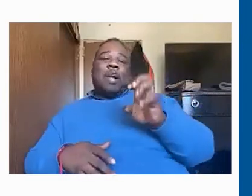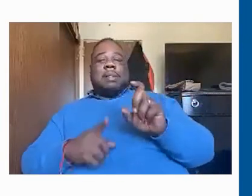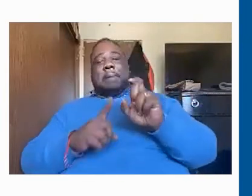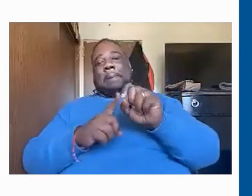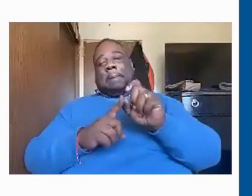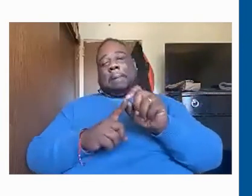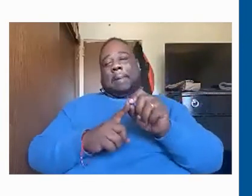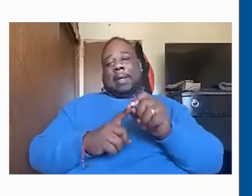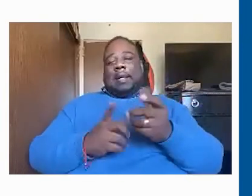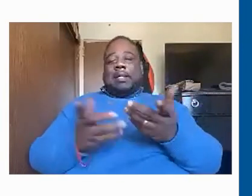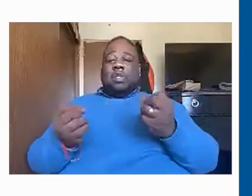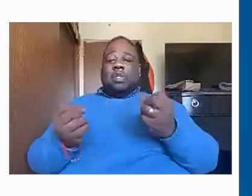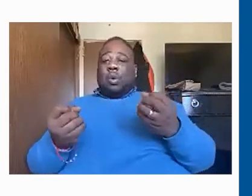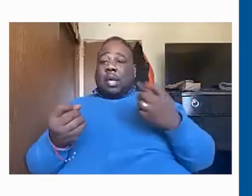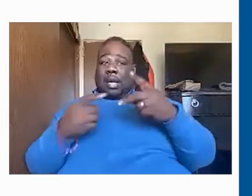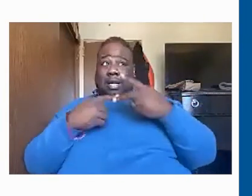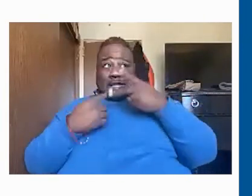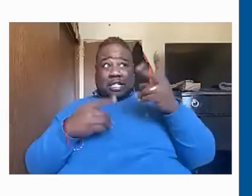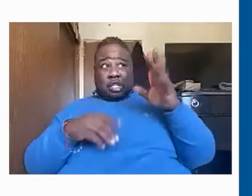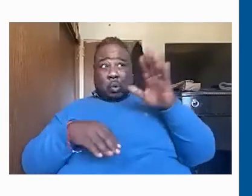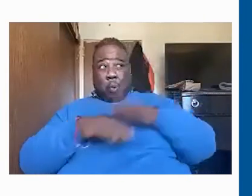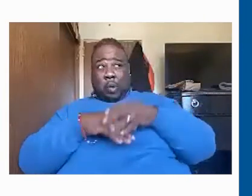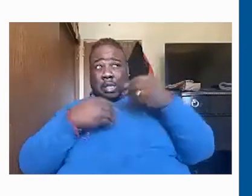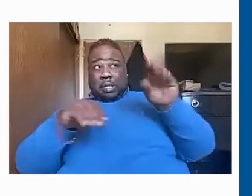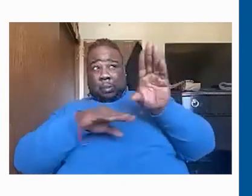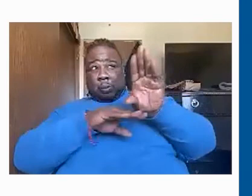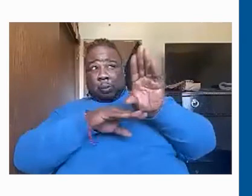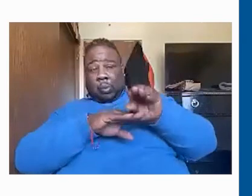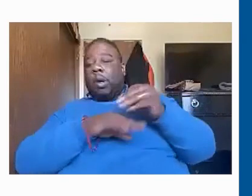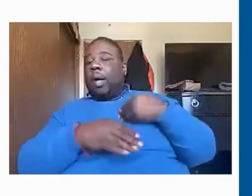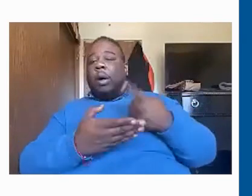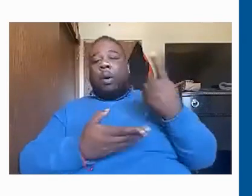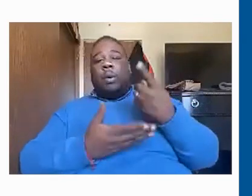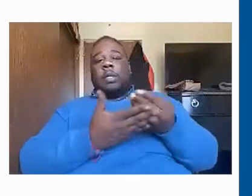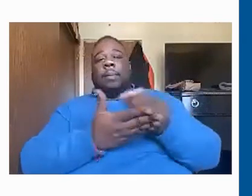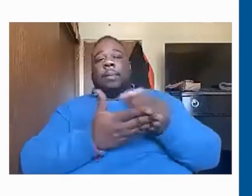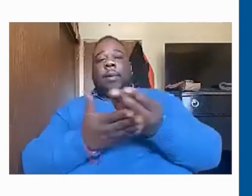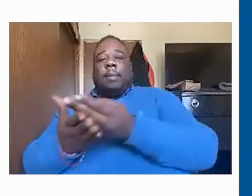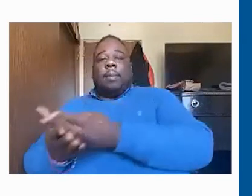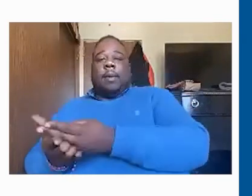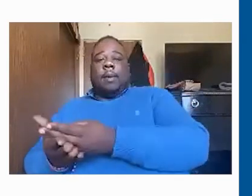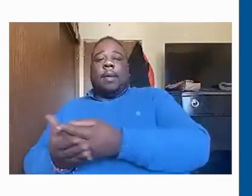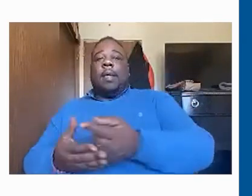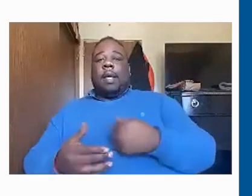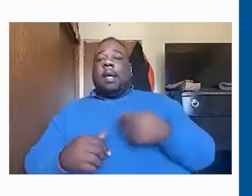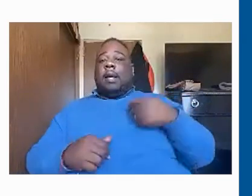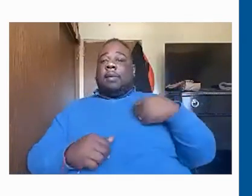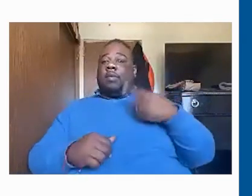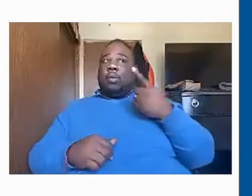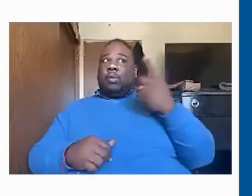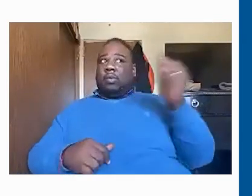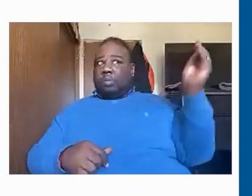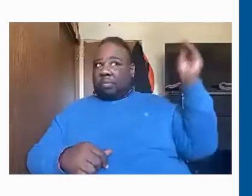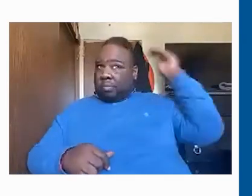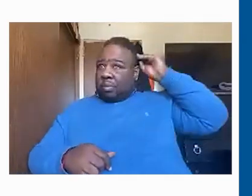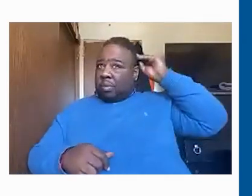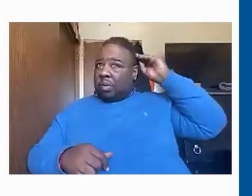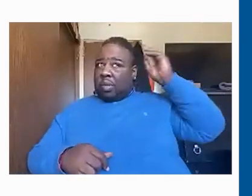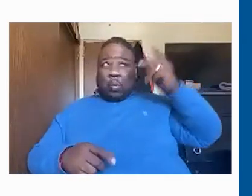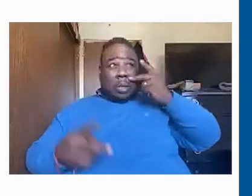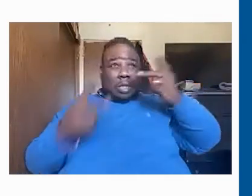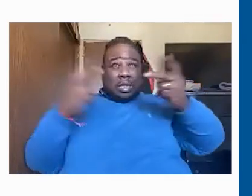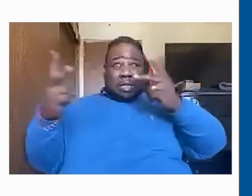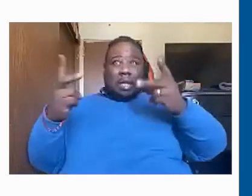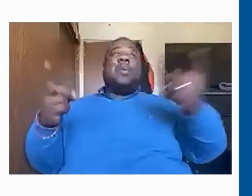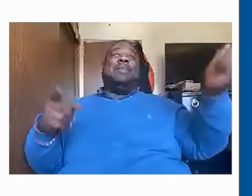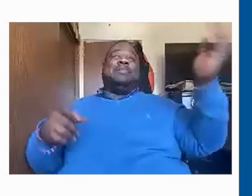sale, I grabbed them, and I'm continuously using them and rotating them out to replenish my